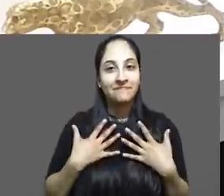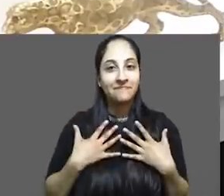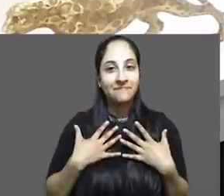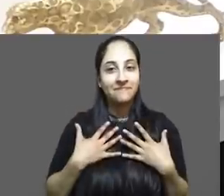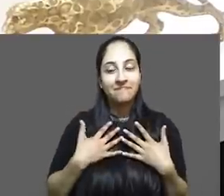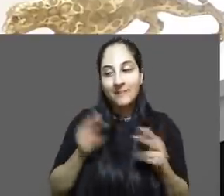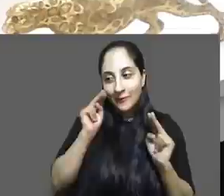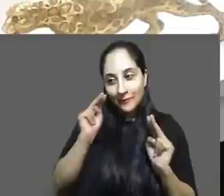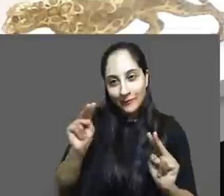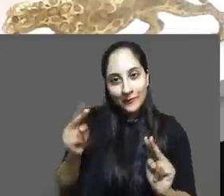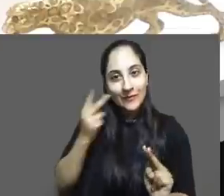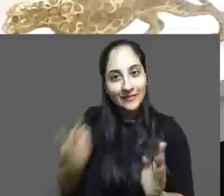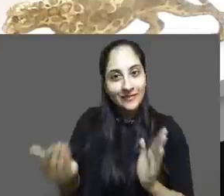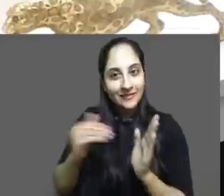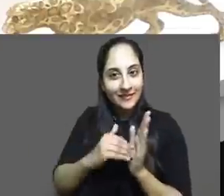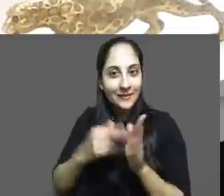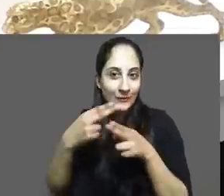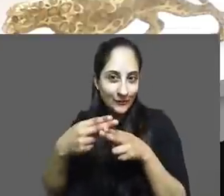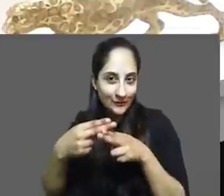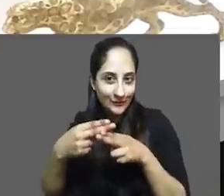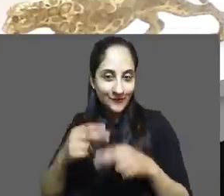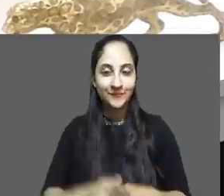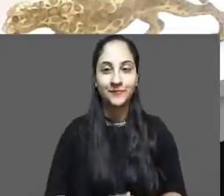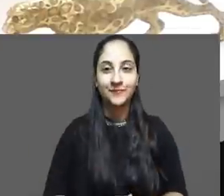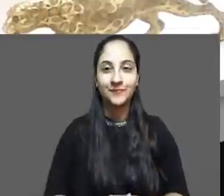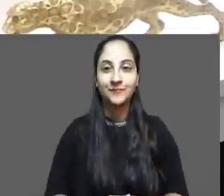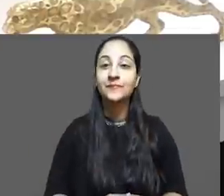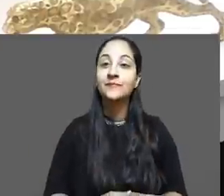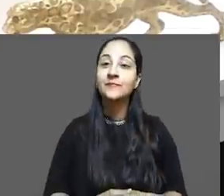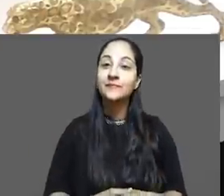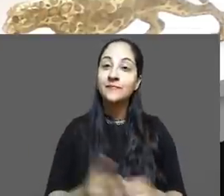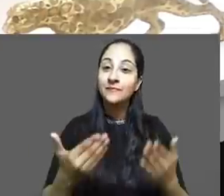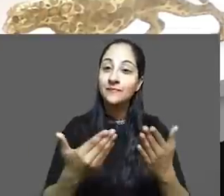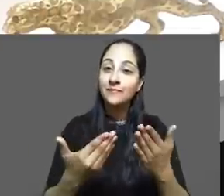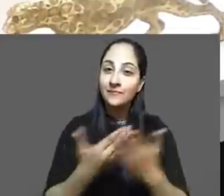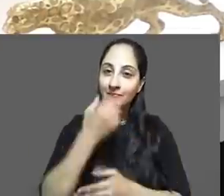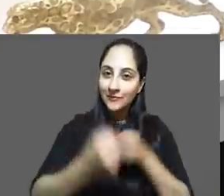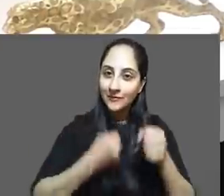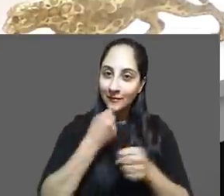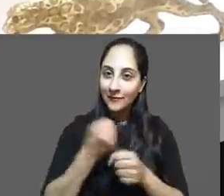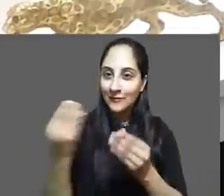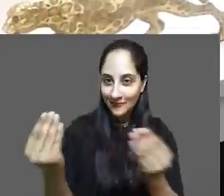screen, and I really hope that we'll all be able to see you in person very, very